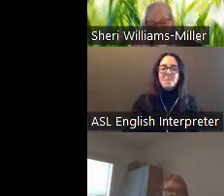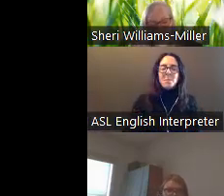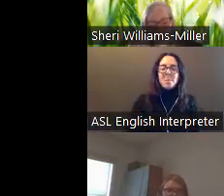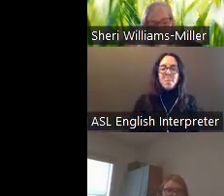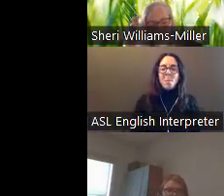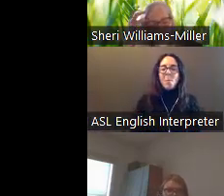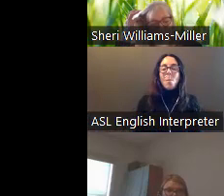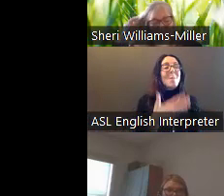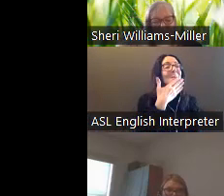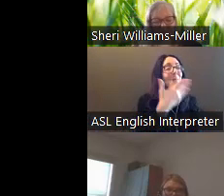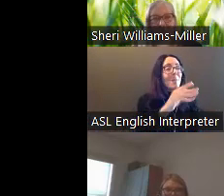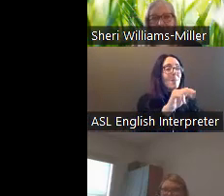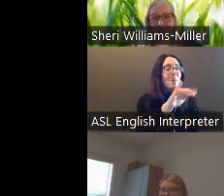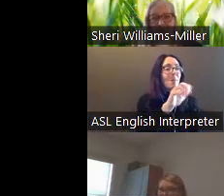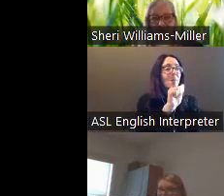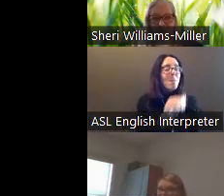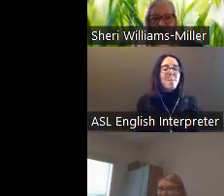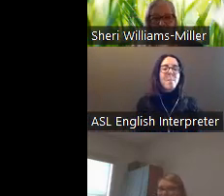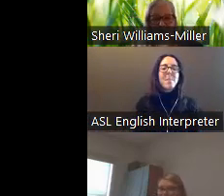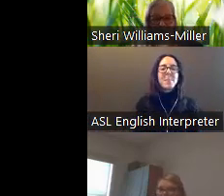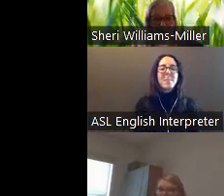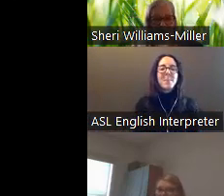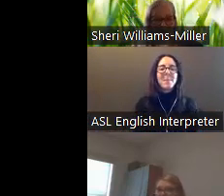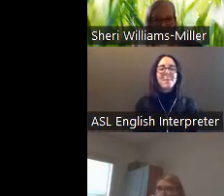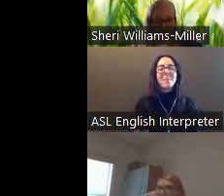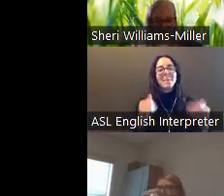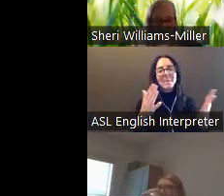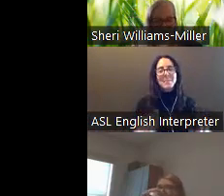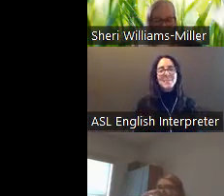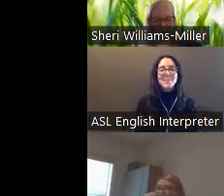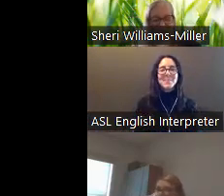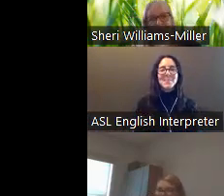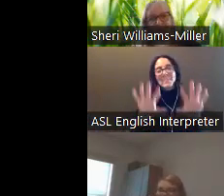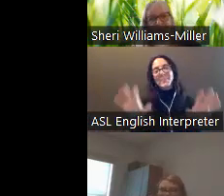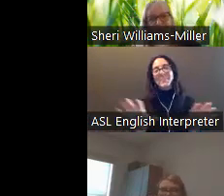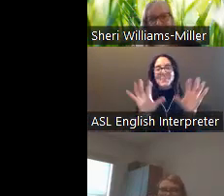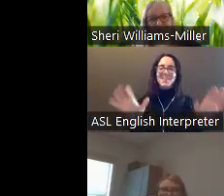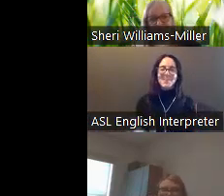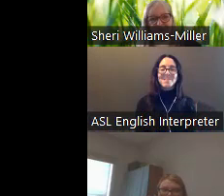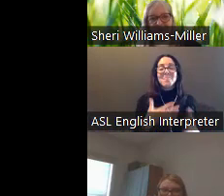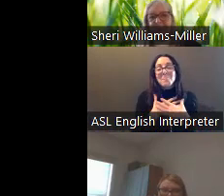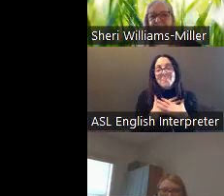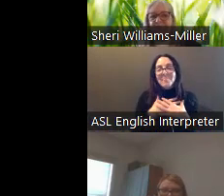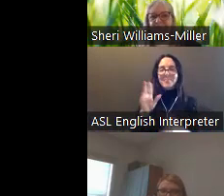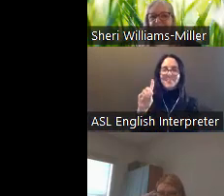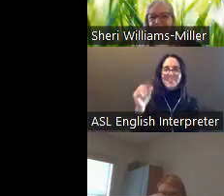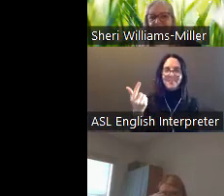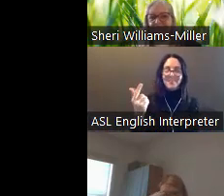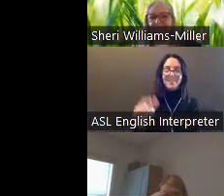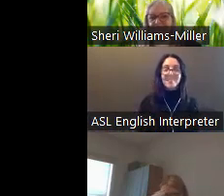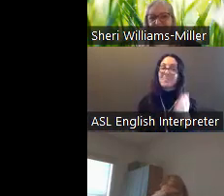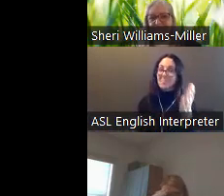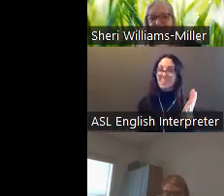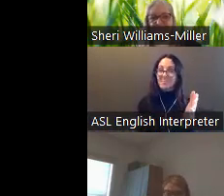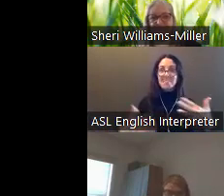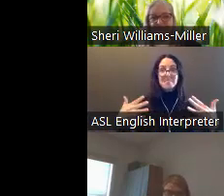Thanks, Tricia. And here we have our gratuitous dog, whose motto is, don't be afraid